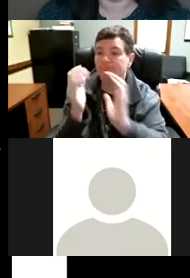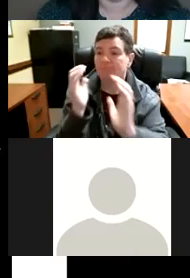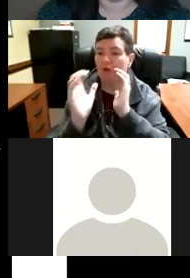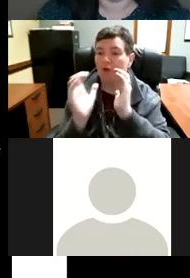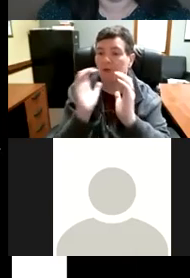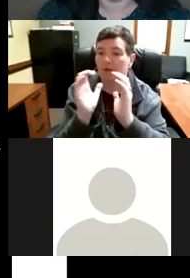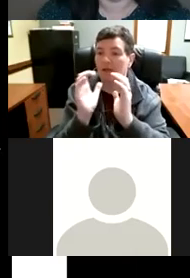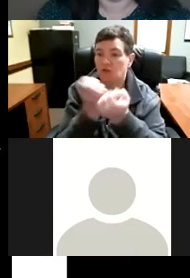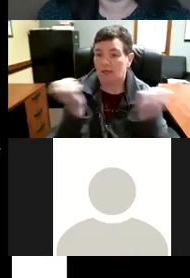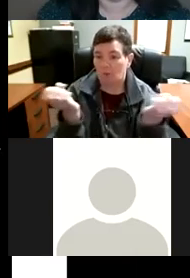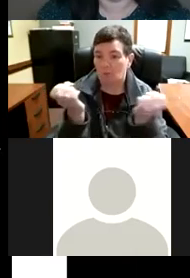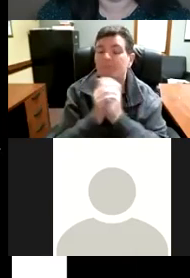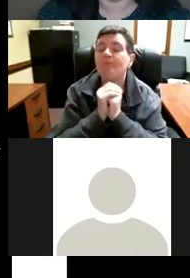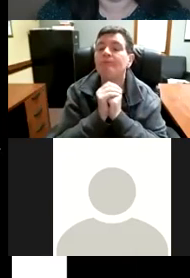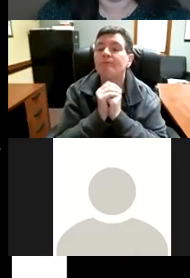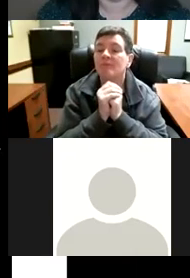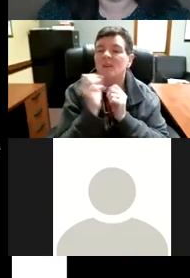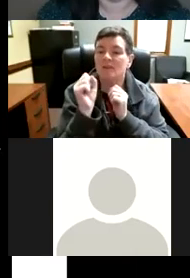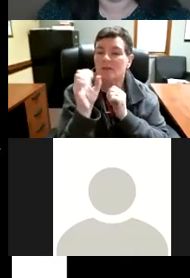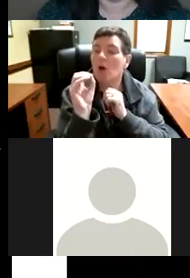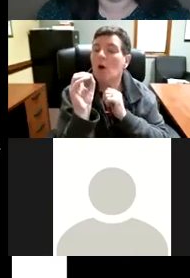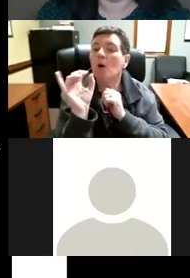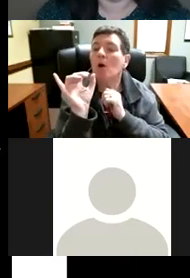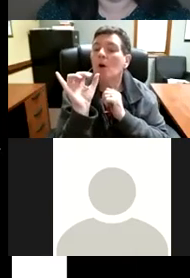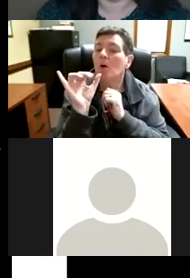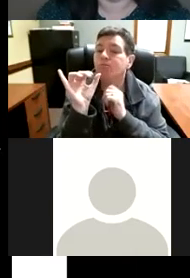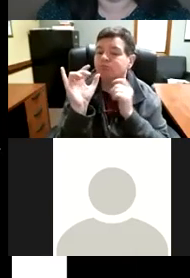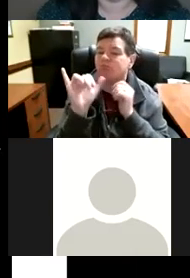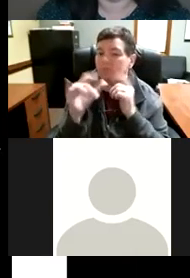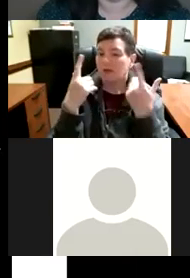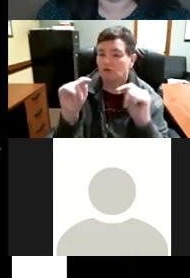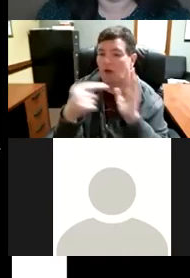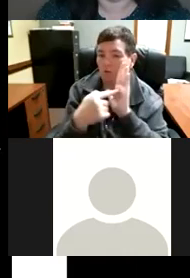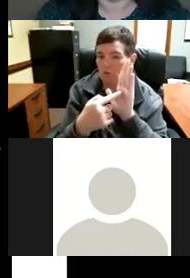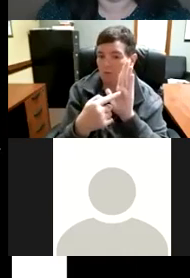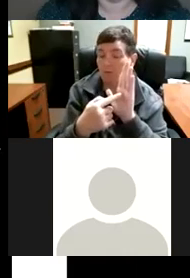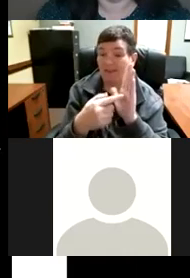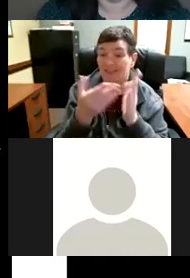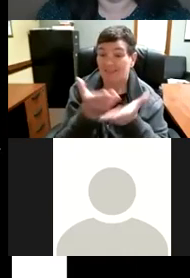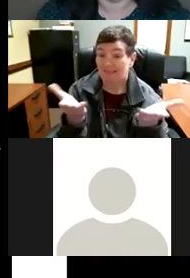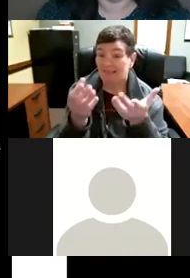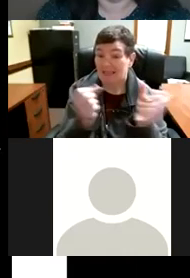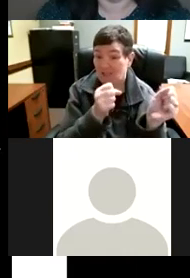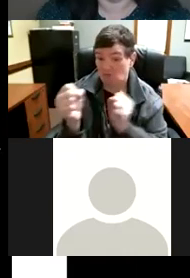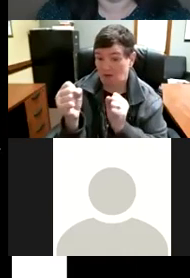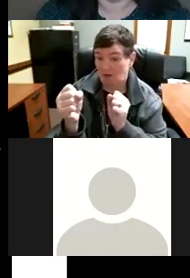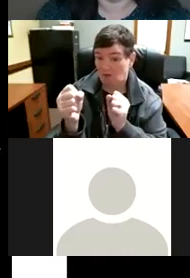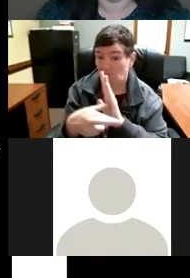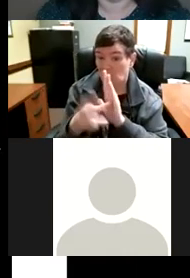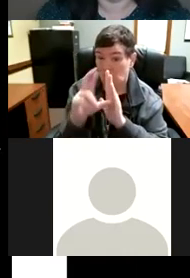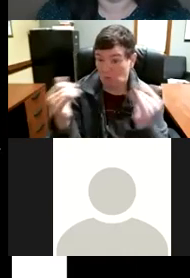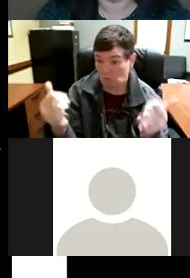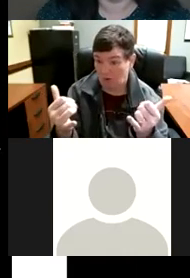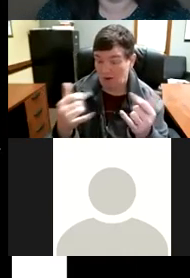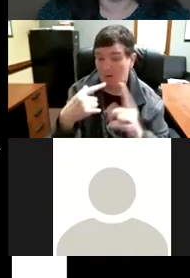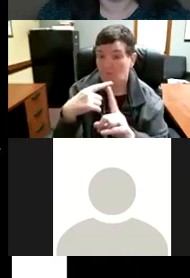communication device. So I tried to show that that these strategies that we're going over today, as well